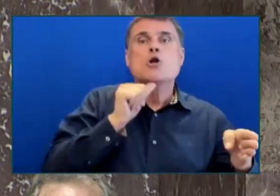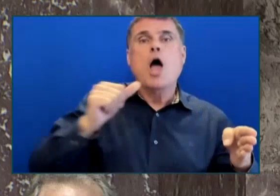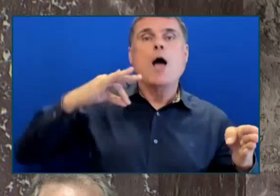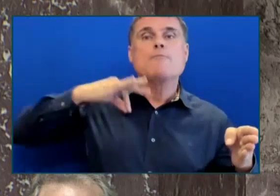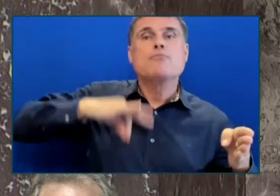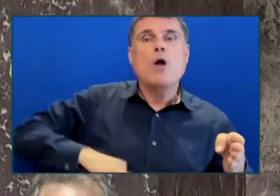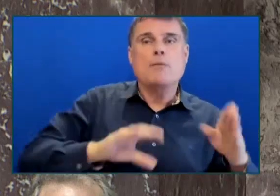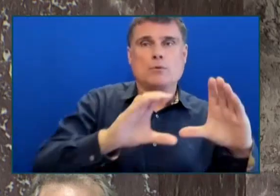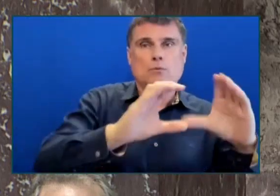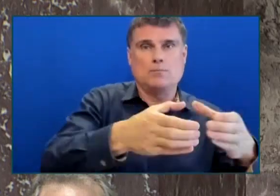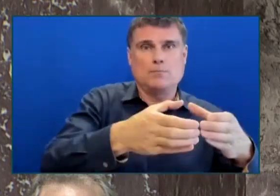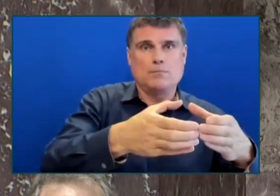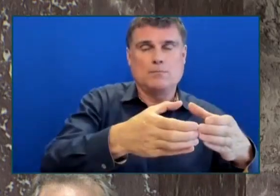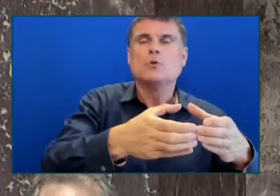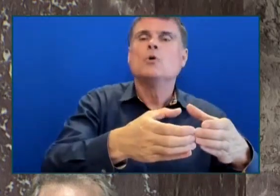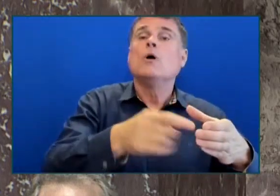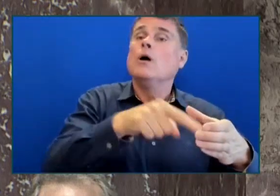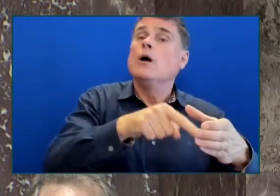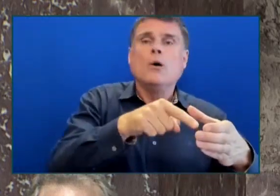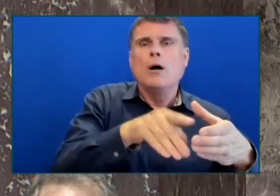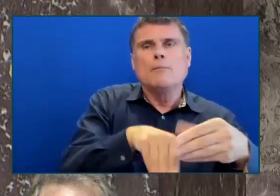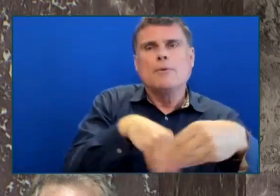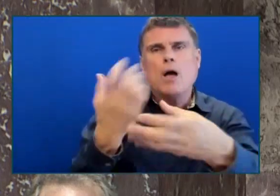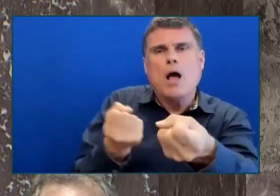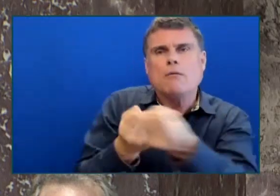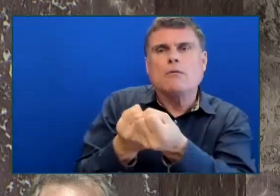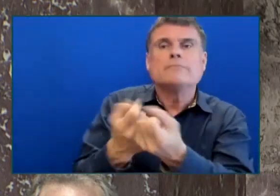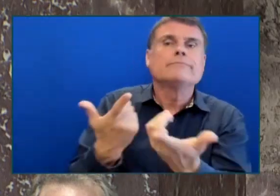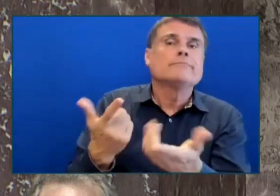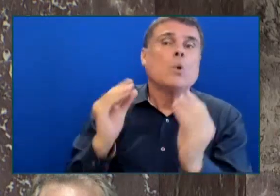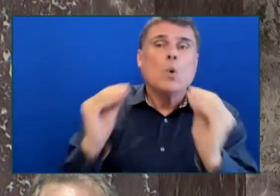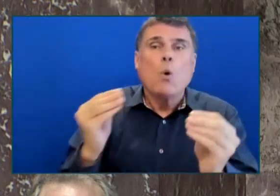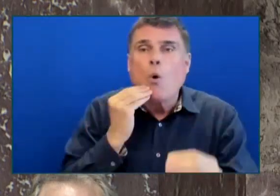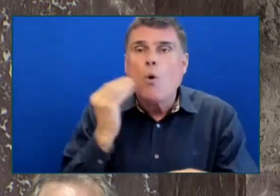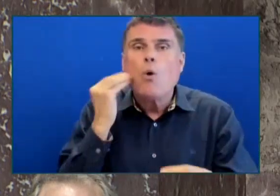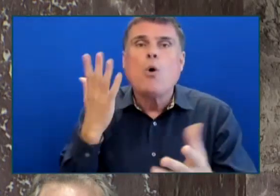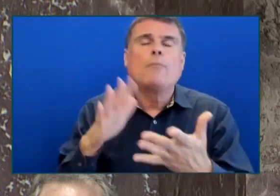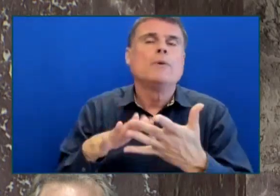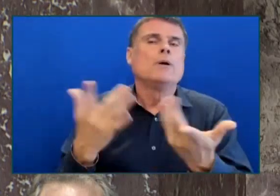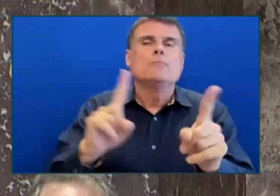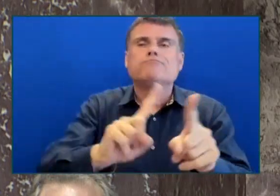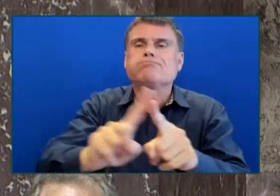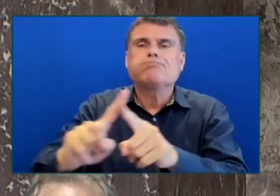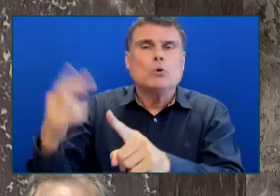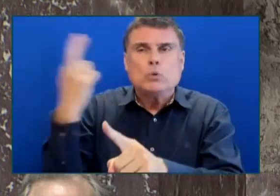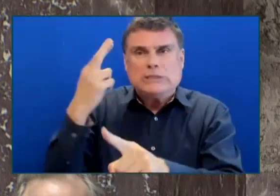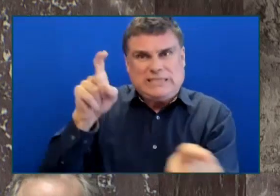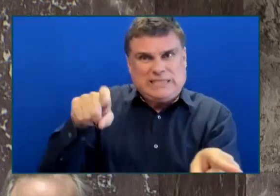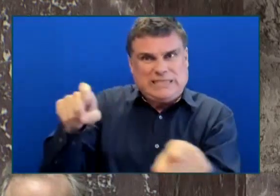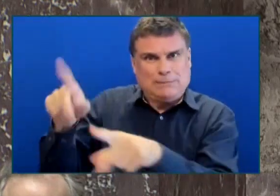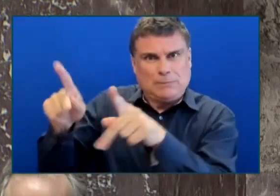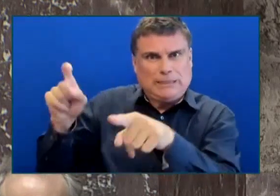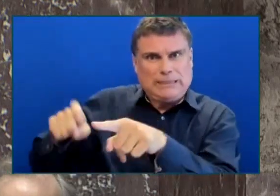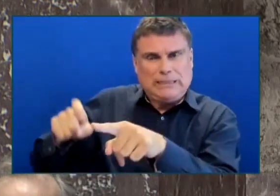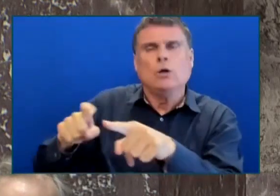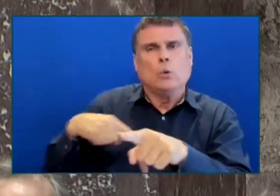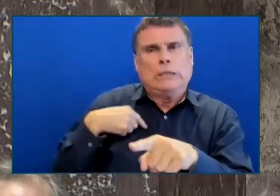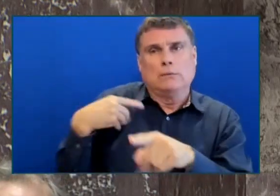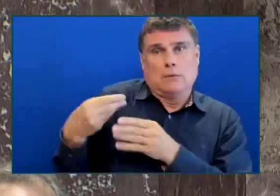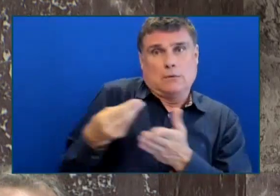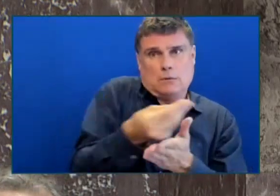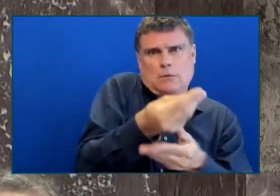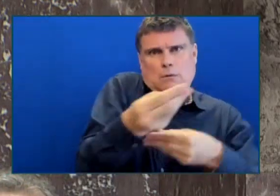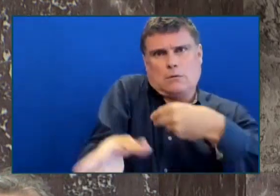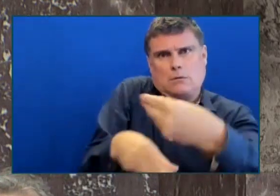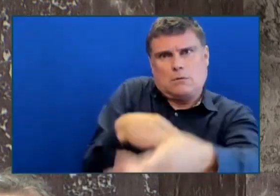that, because that was vitally important, Honourable Speaker. That saved lives. It saved lives for people across this province, Honourable Speaker. We did increase